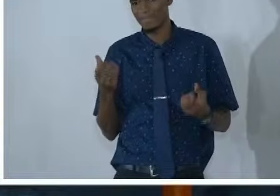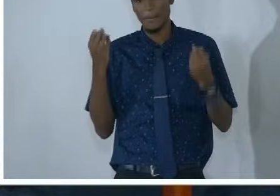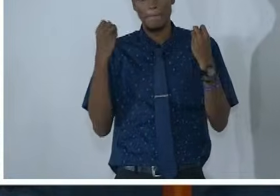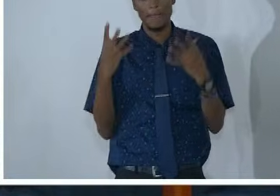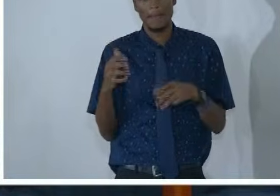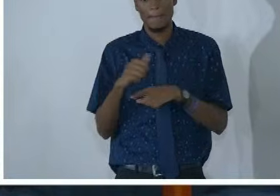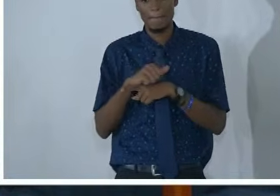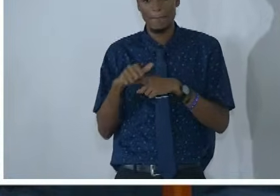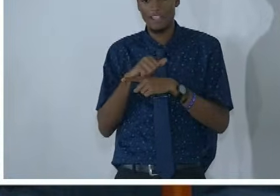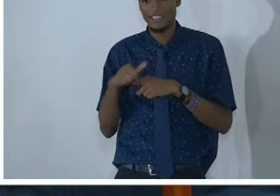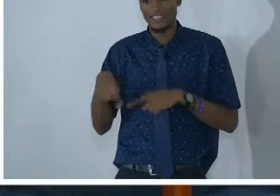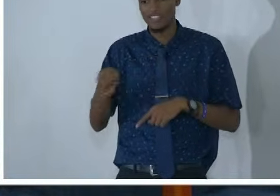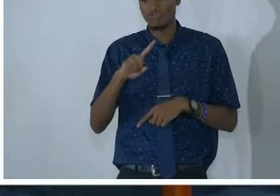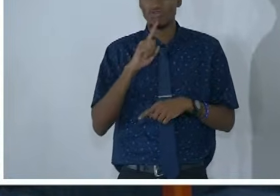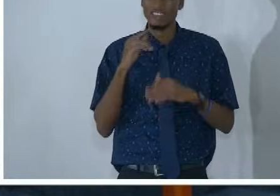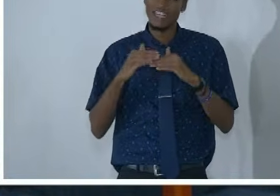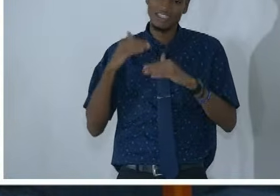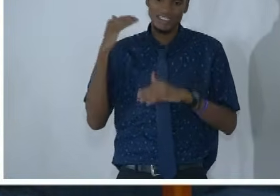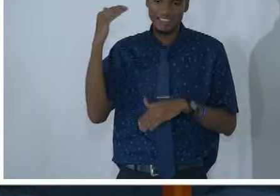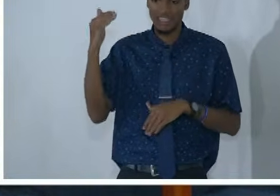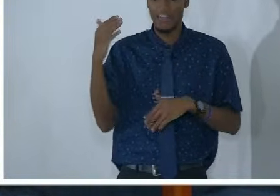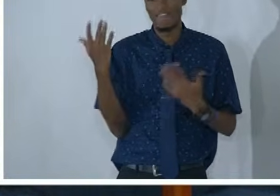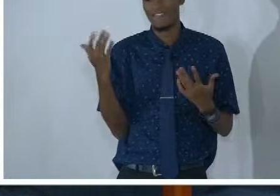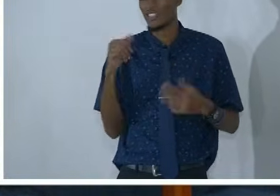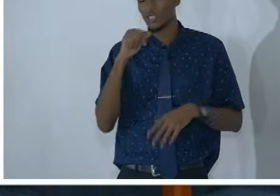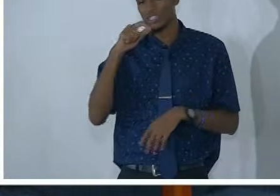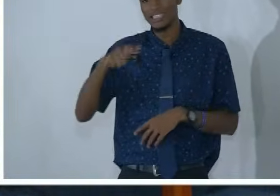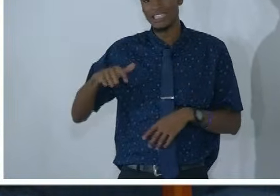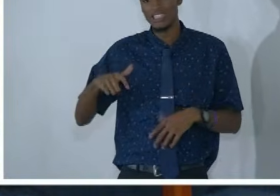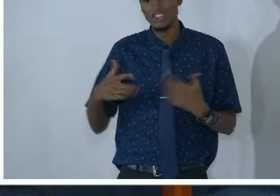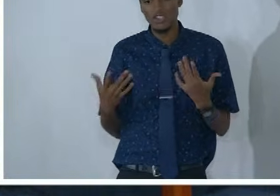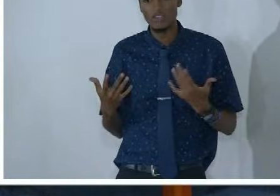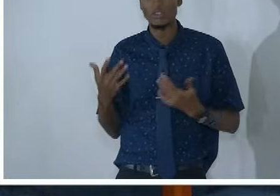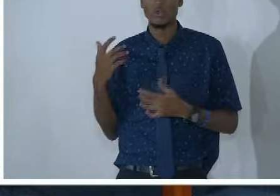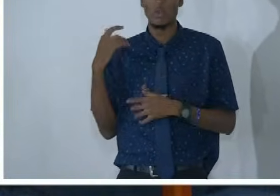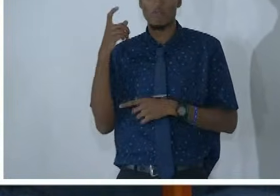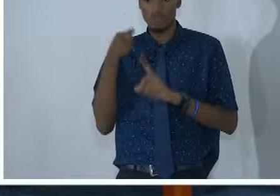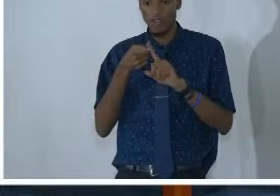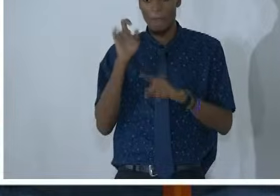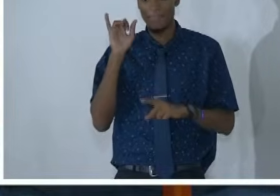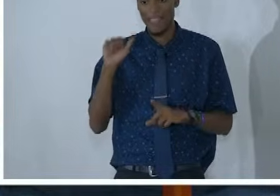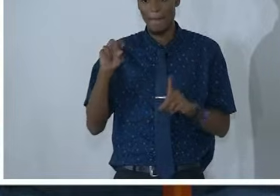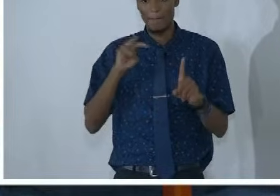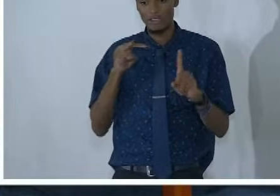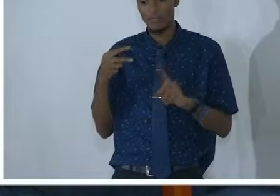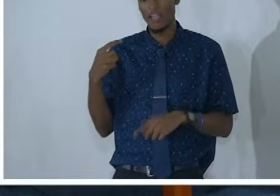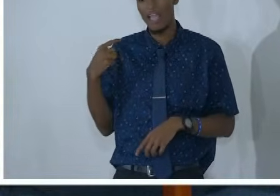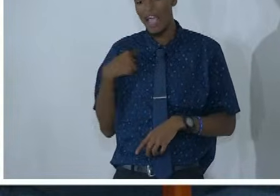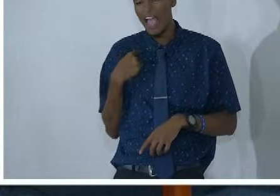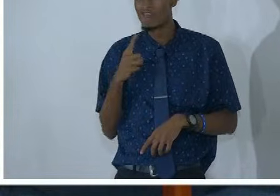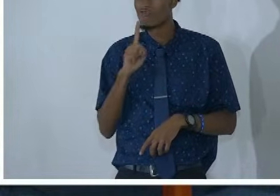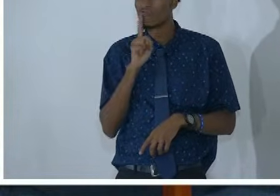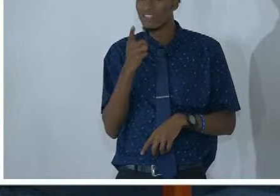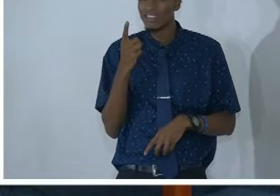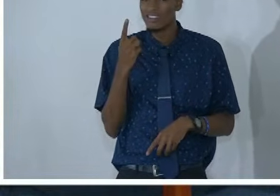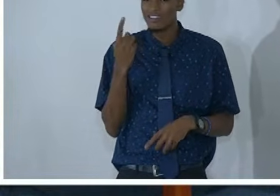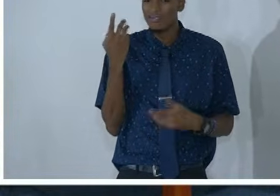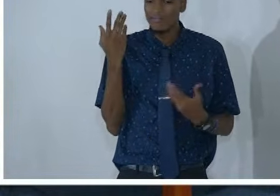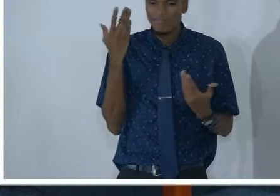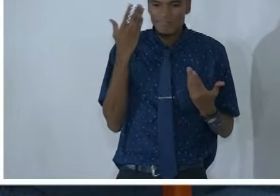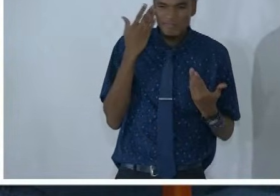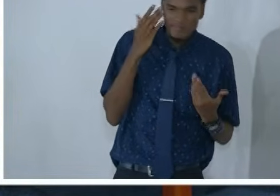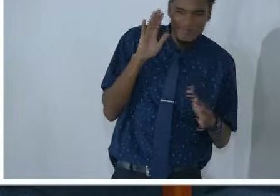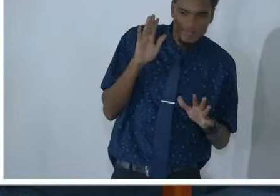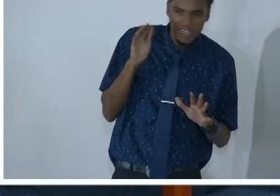practitioners feel is excessive and onerous and unnecessary. So from that perspective, I'm very wary of imposing any kind